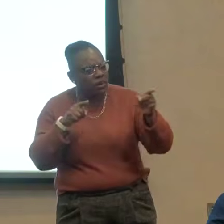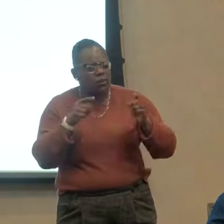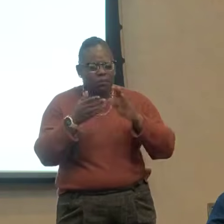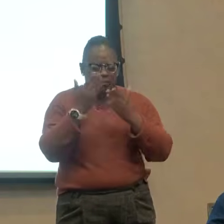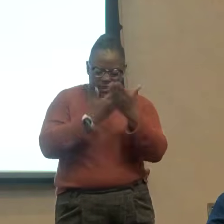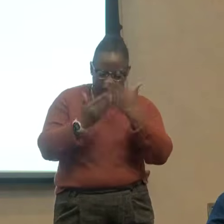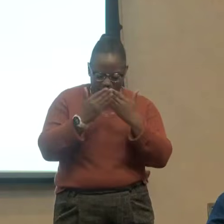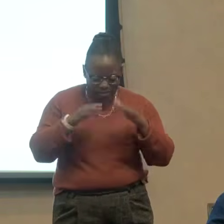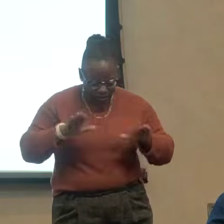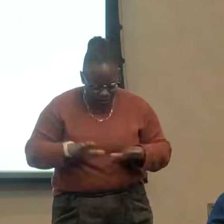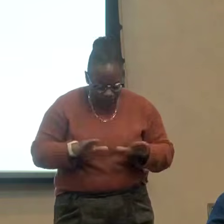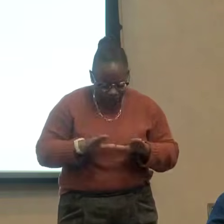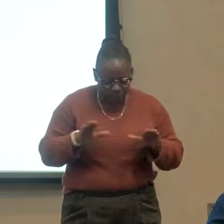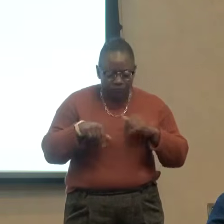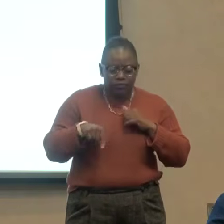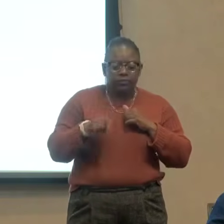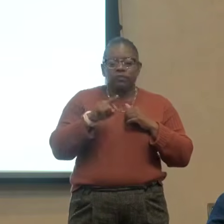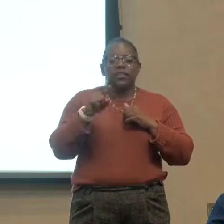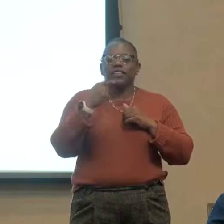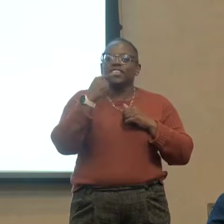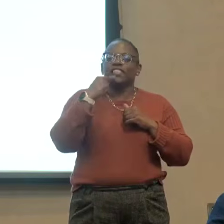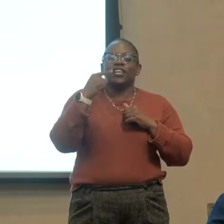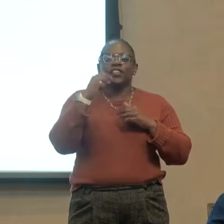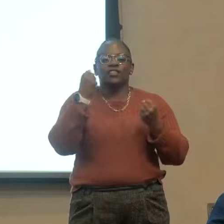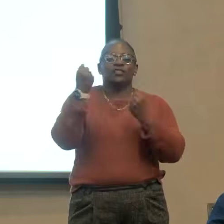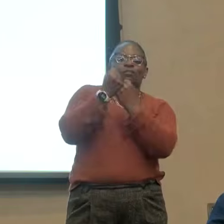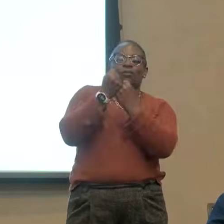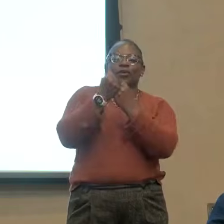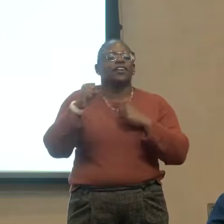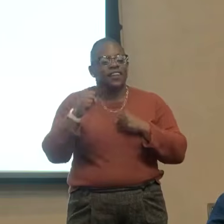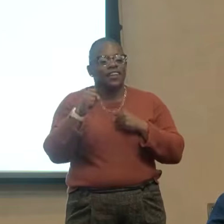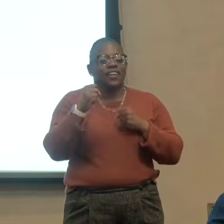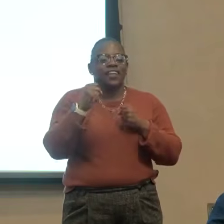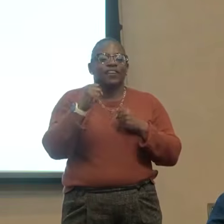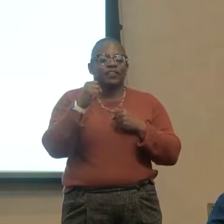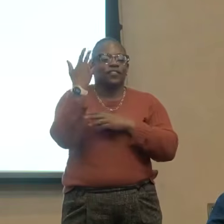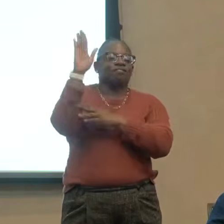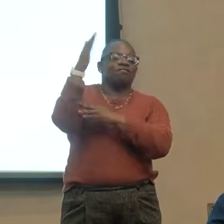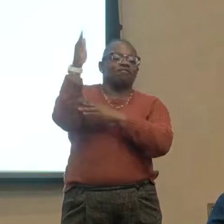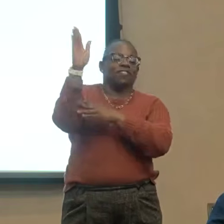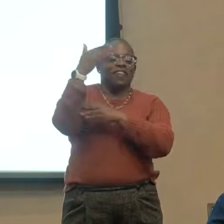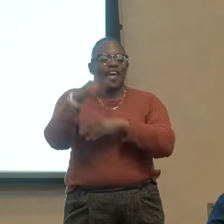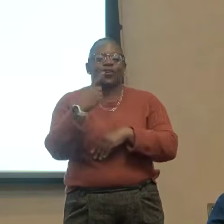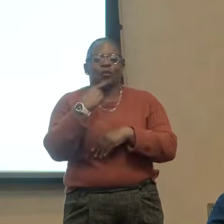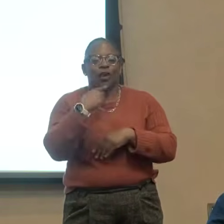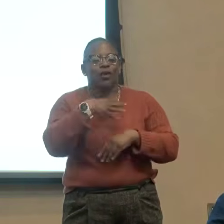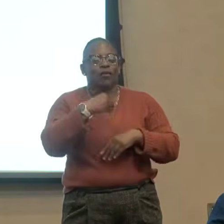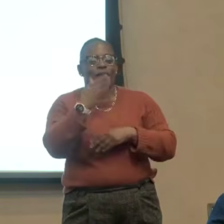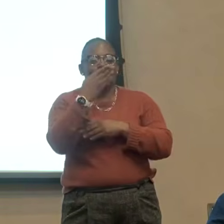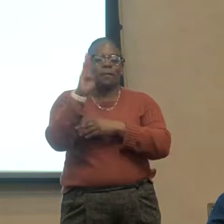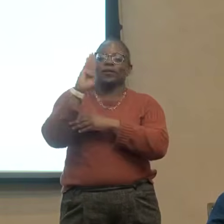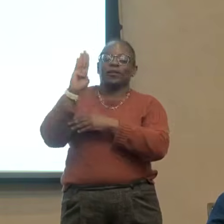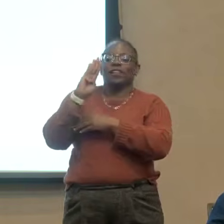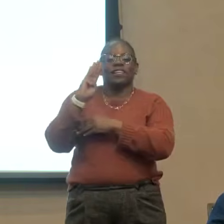that people with Raynaud's were patriotic because their fingers turned red, white, and blue. Those are the colors of the tricolor of